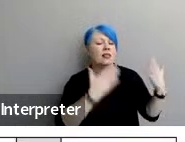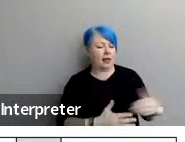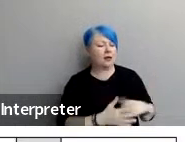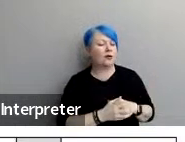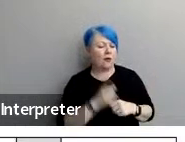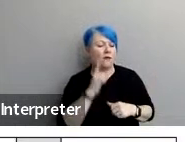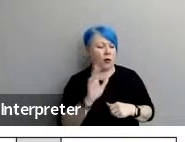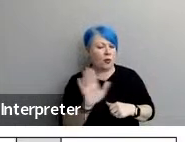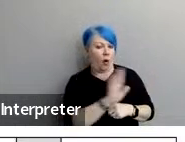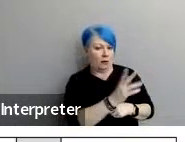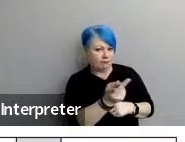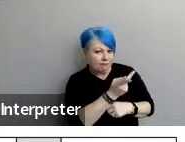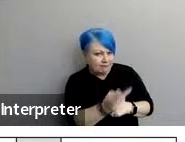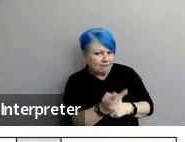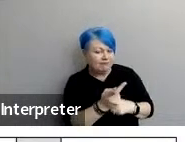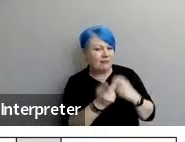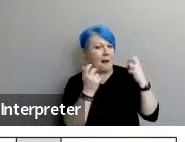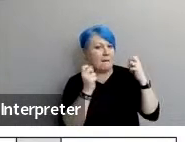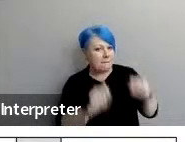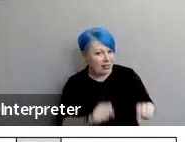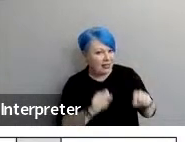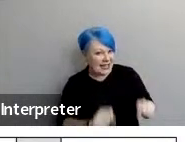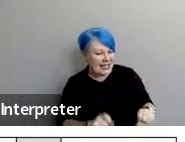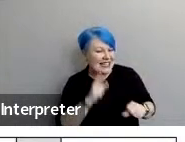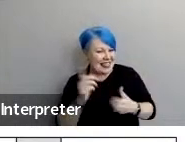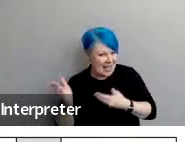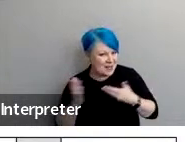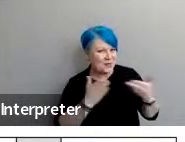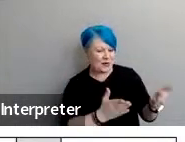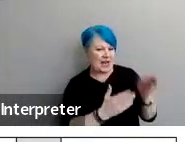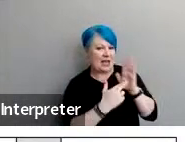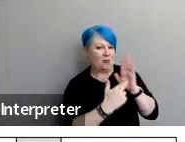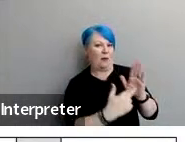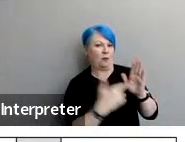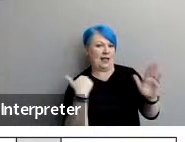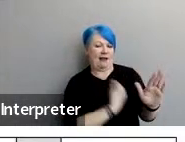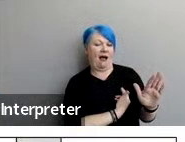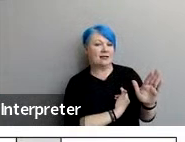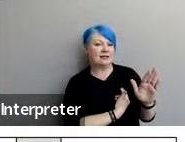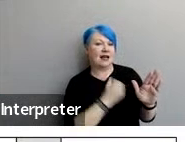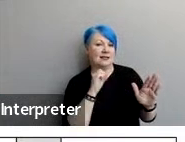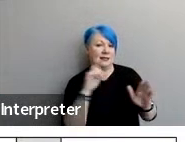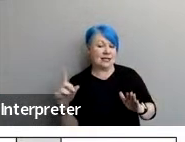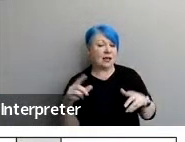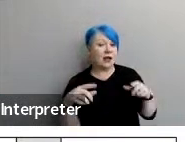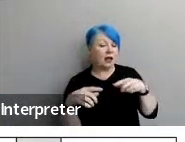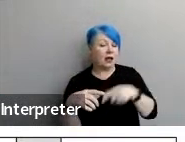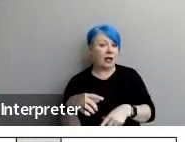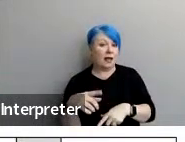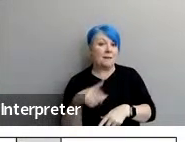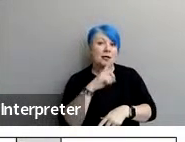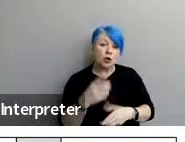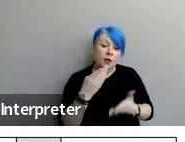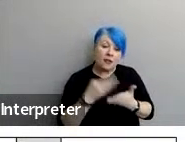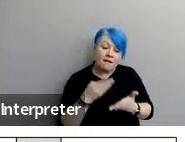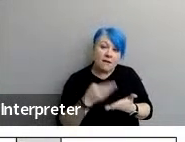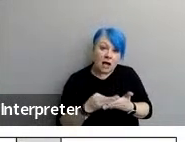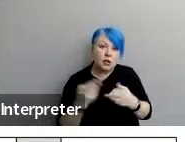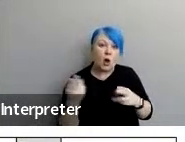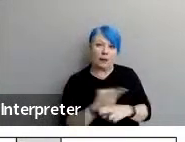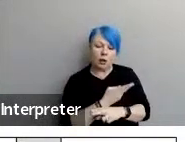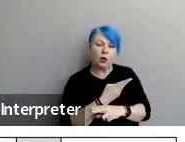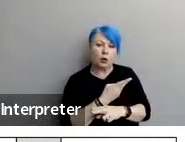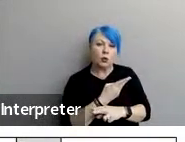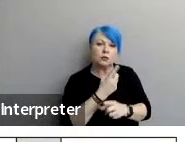very much for your abilities that you bring in representing us and making sure that used